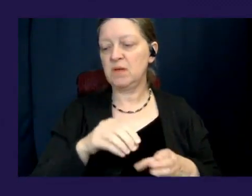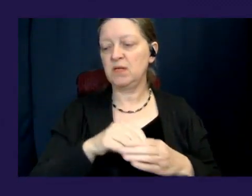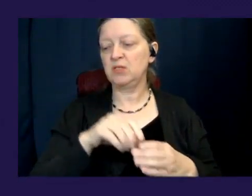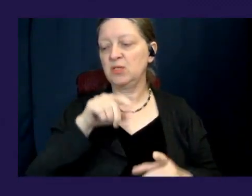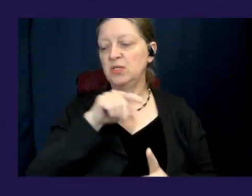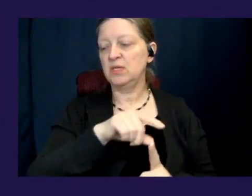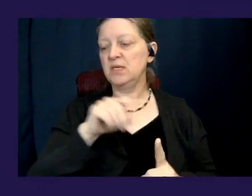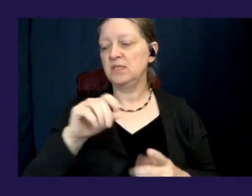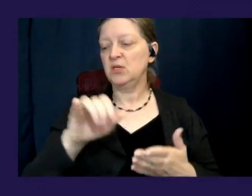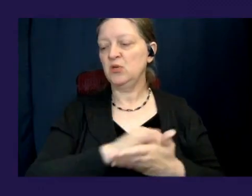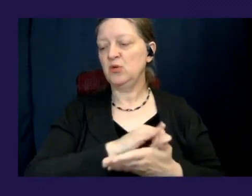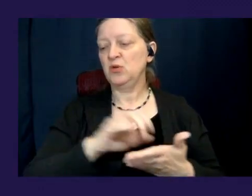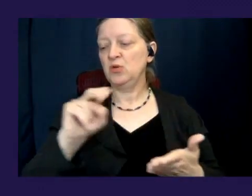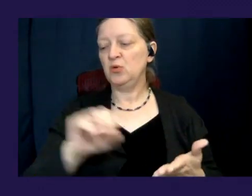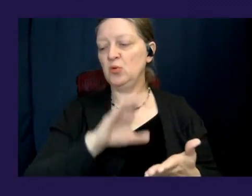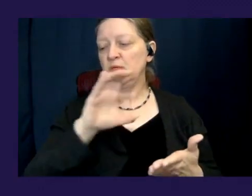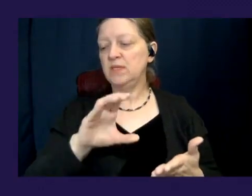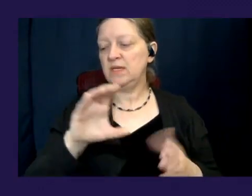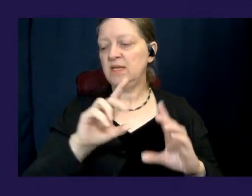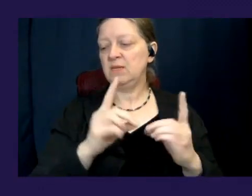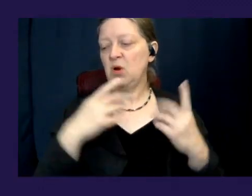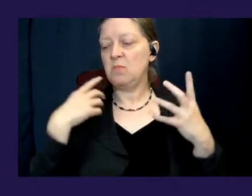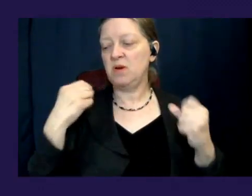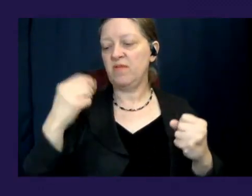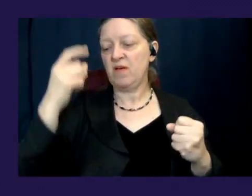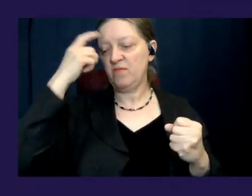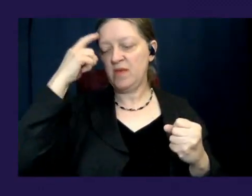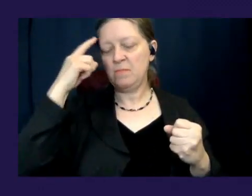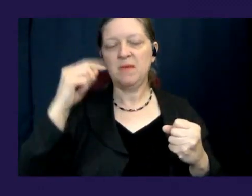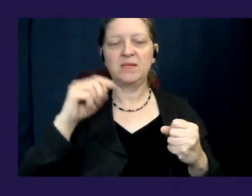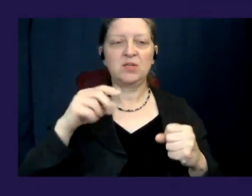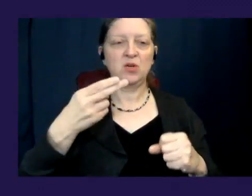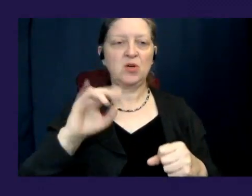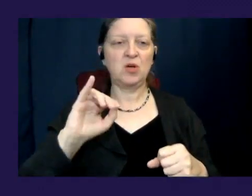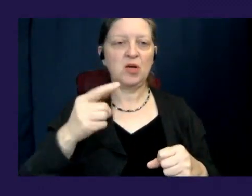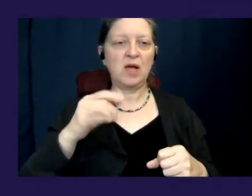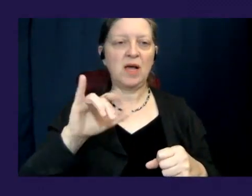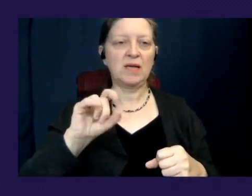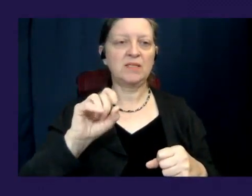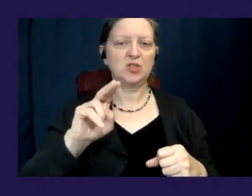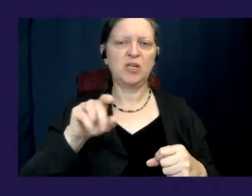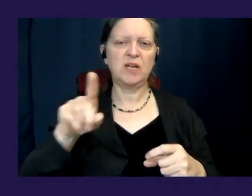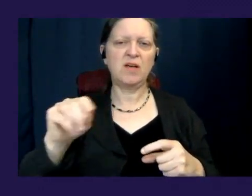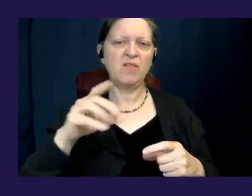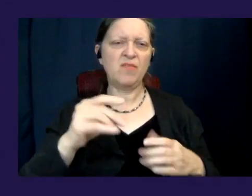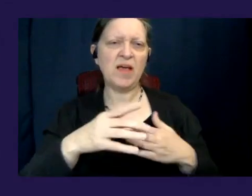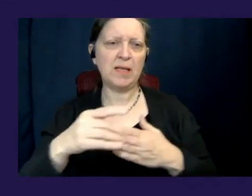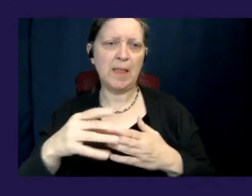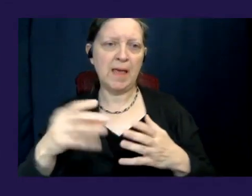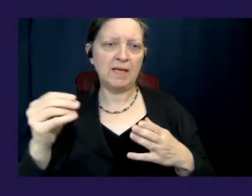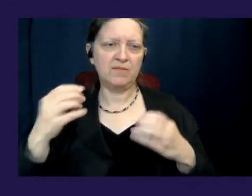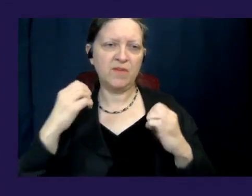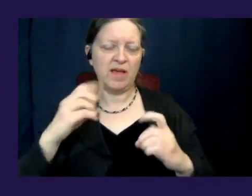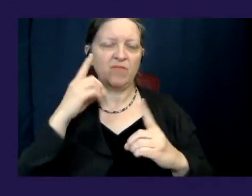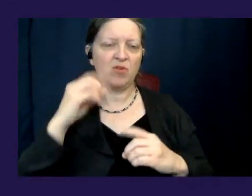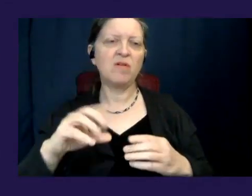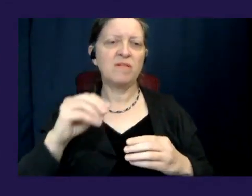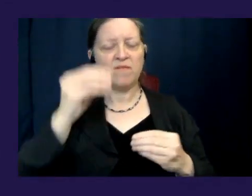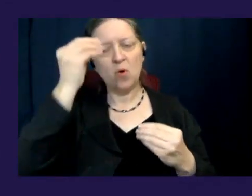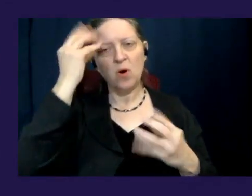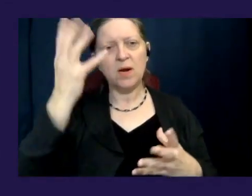for the city on a misinformation management unit. So you'll hear from her directly. And then finally, we're going to bring it home from Dr. Chris